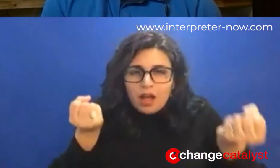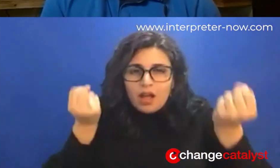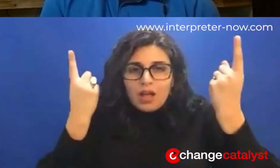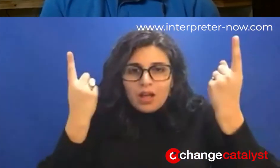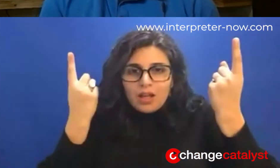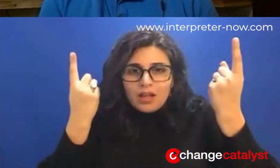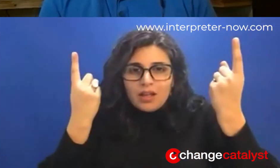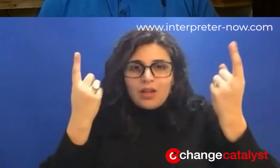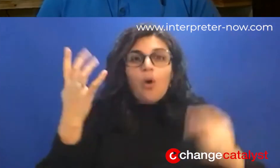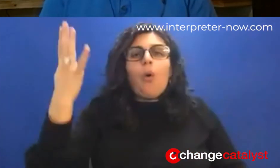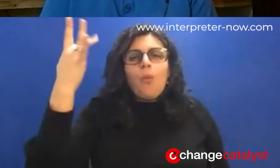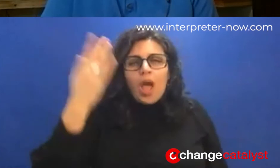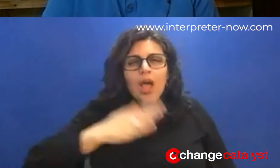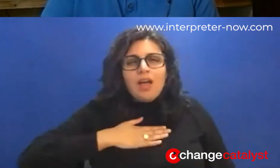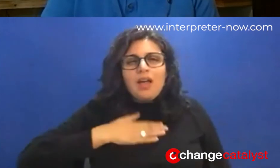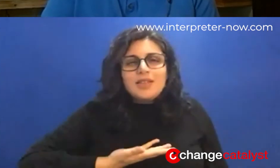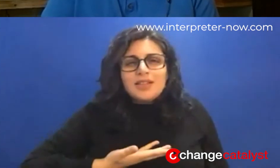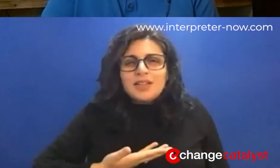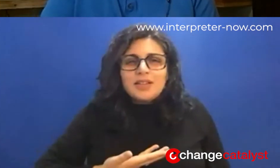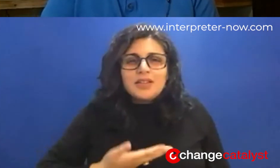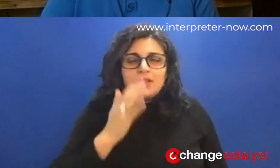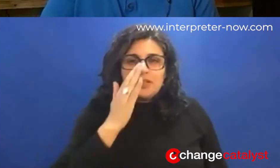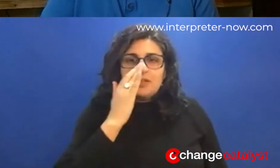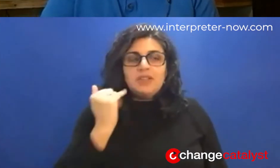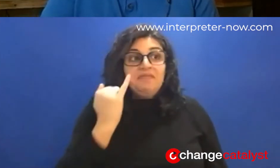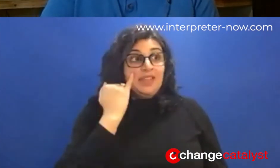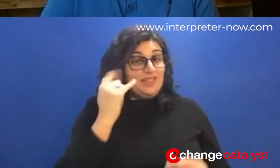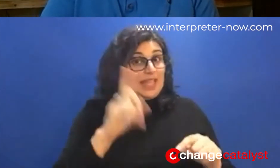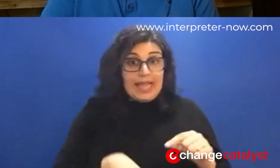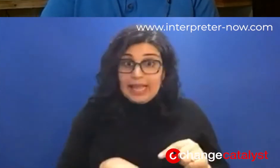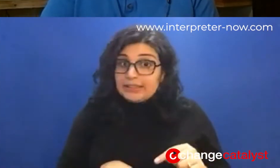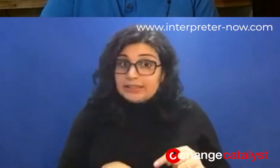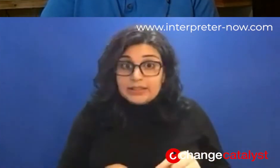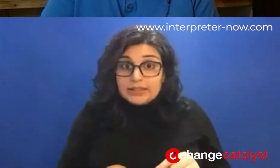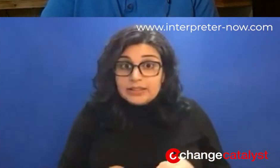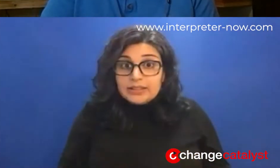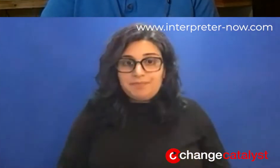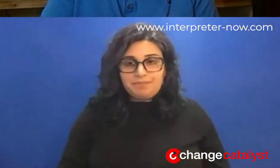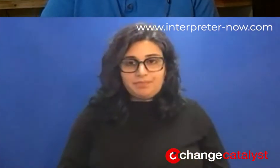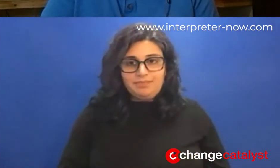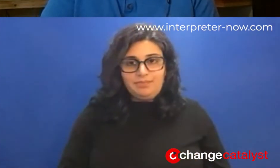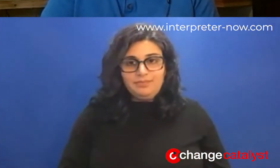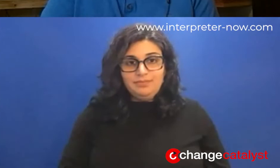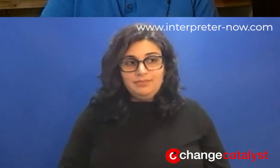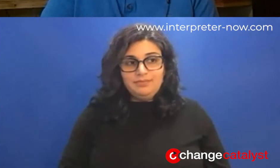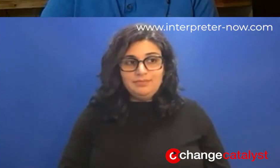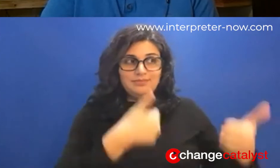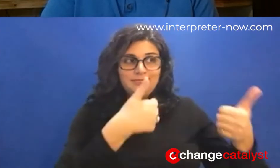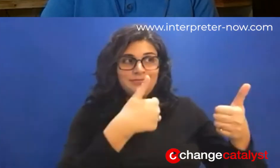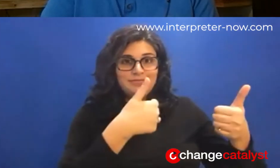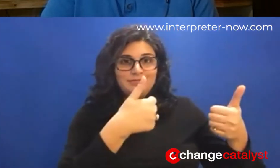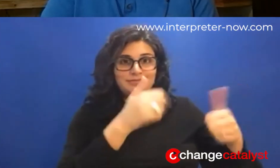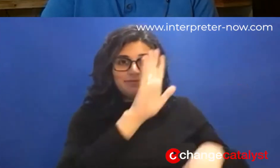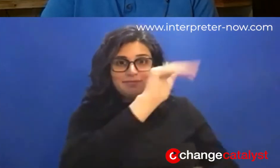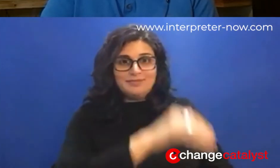so upset. And then if they can't do that, have a nice life. Bye.